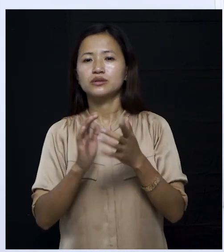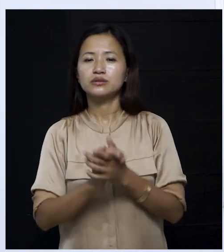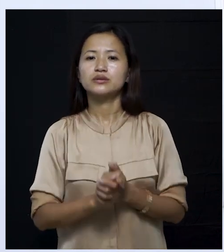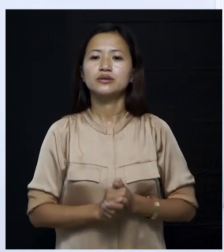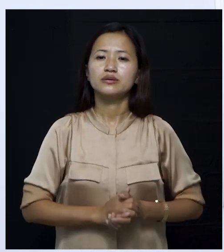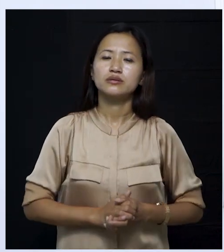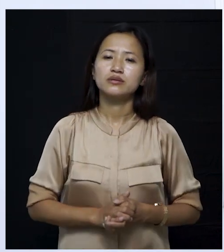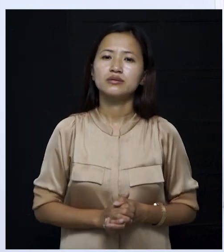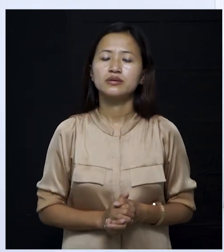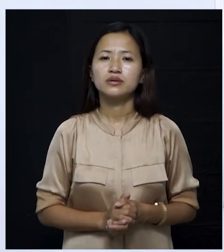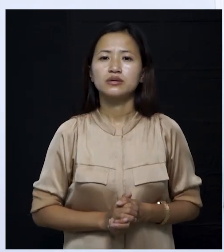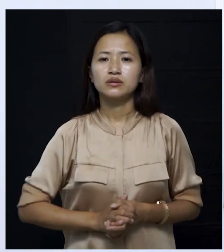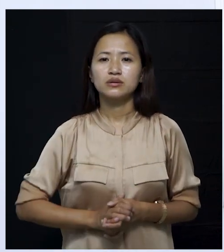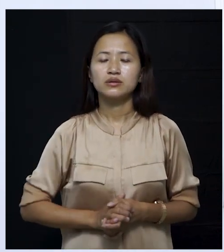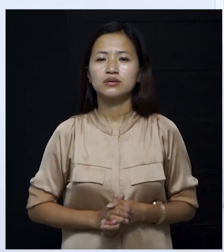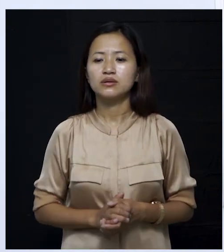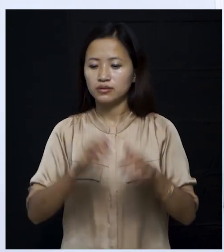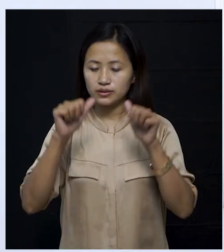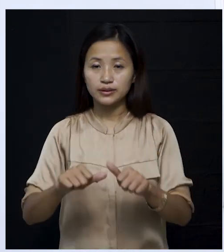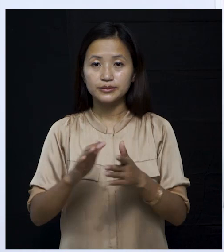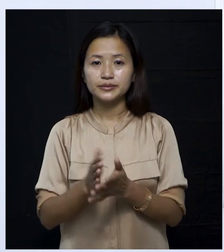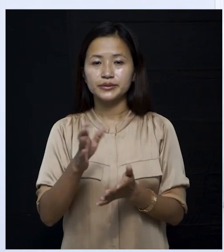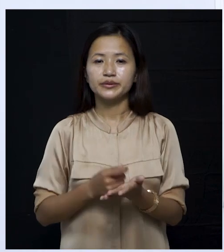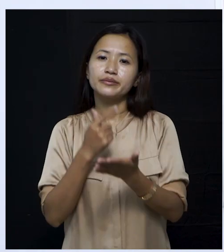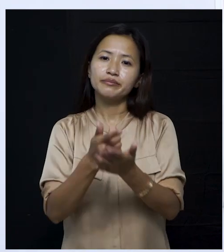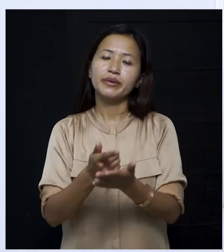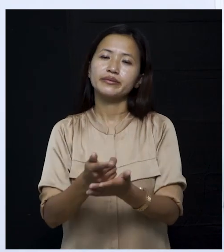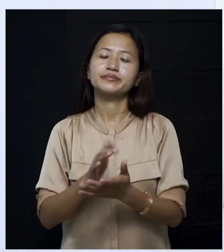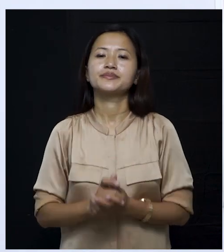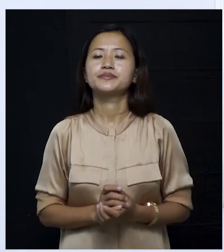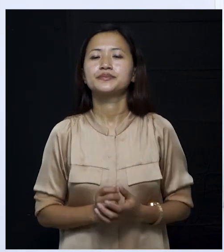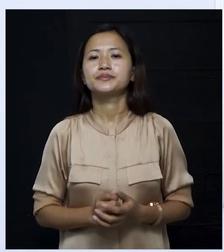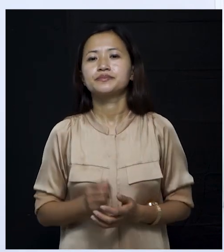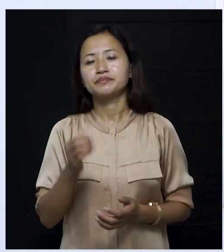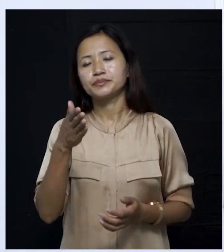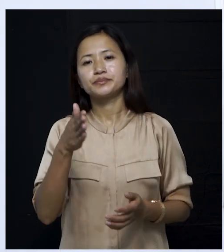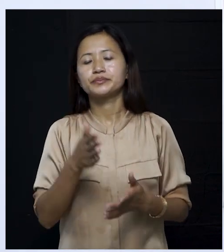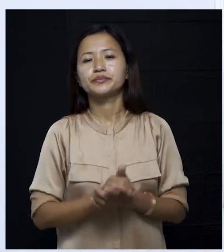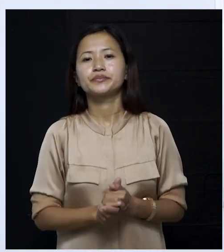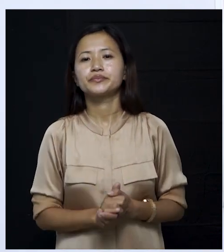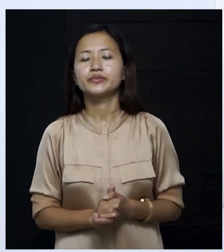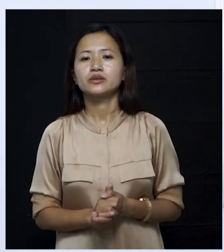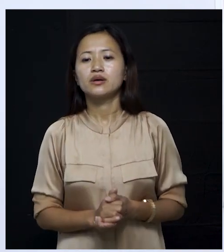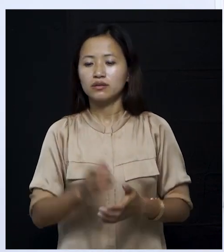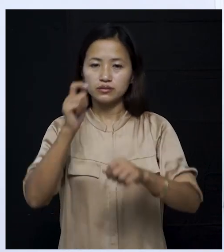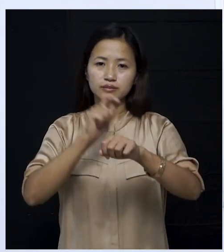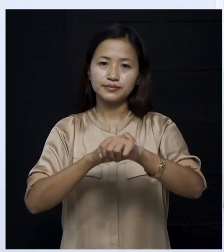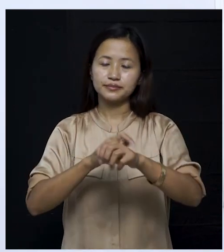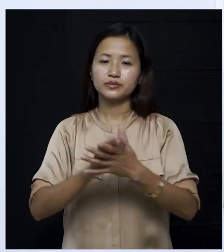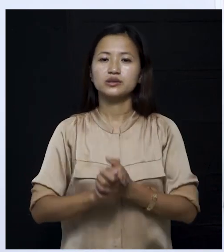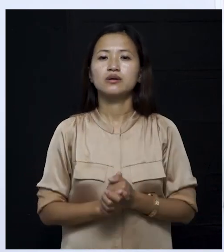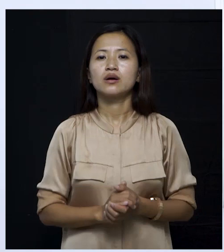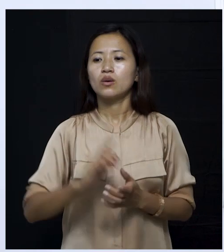the trap because they are unable to repay it back. Okay, they are unable to repay it back on time,